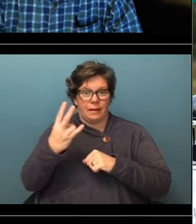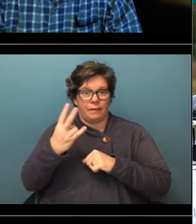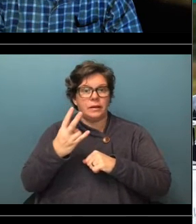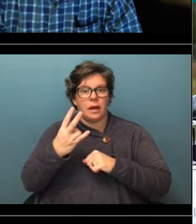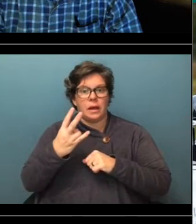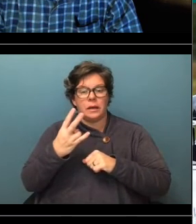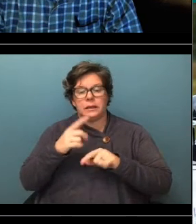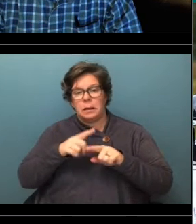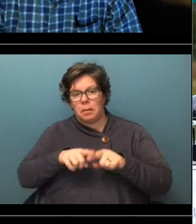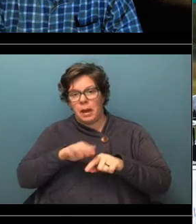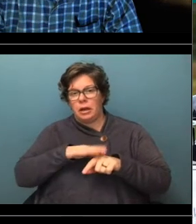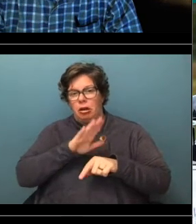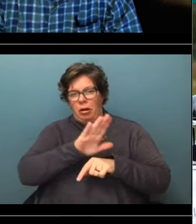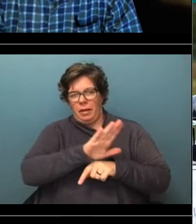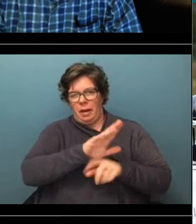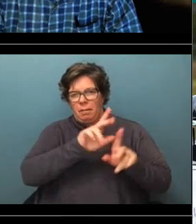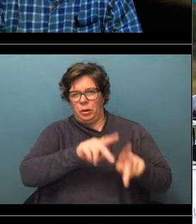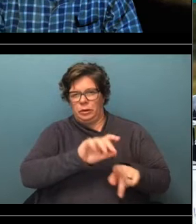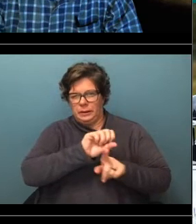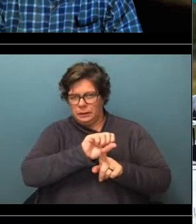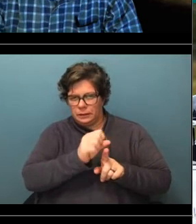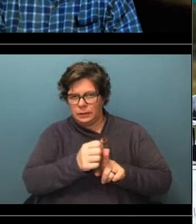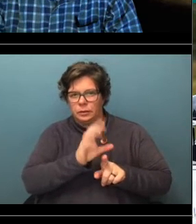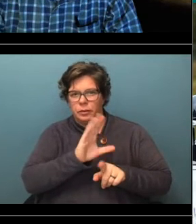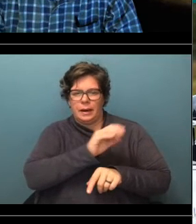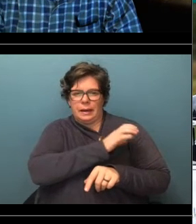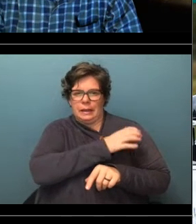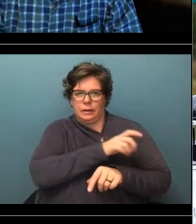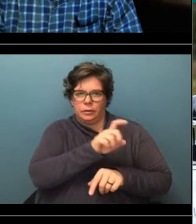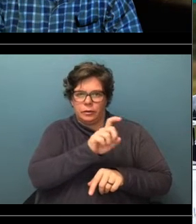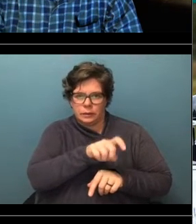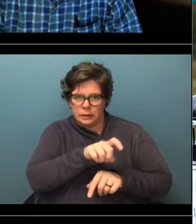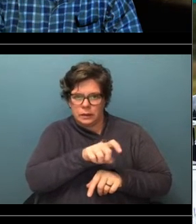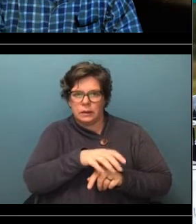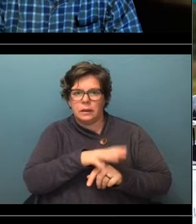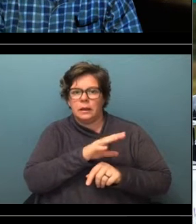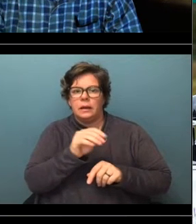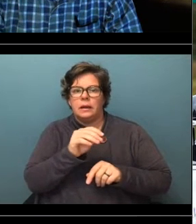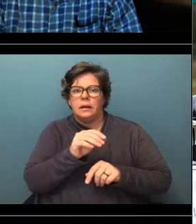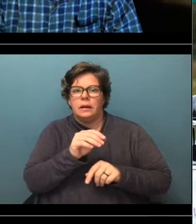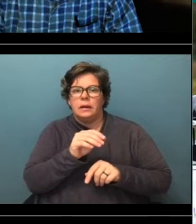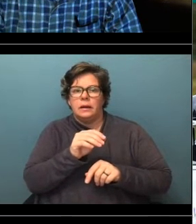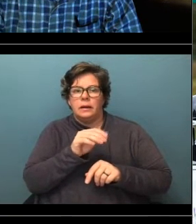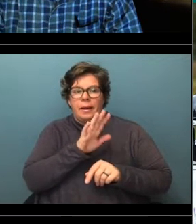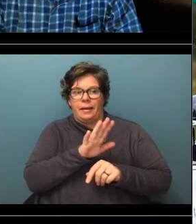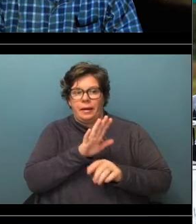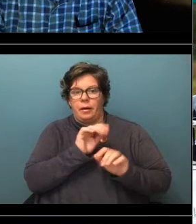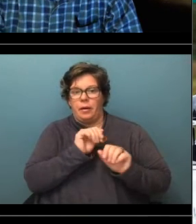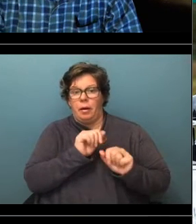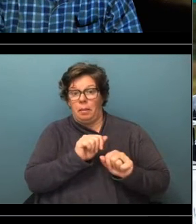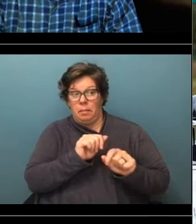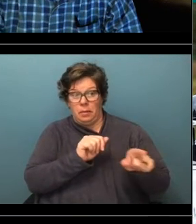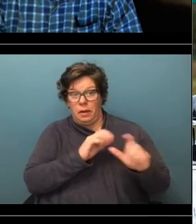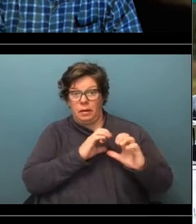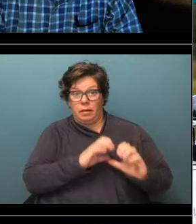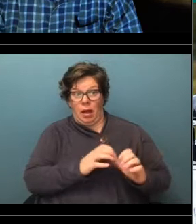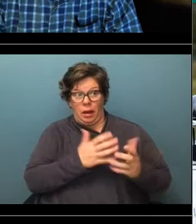discretion and the level of interaction and desire to communicate with us from the